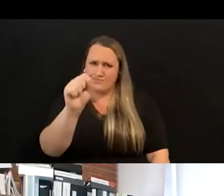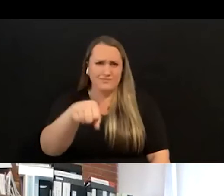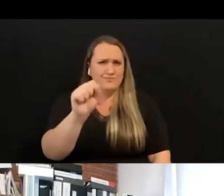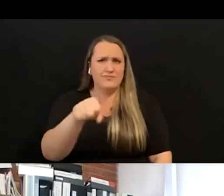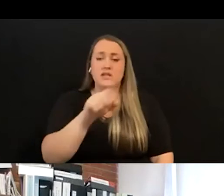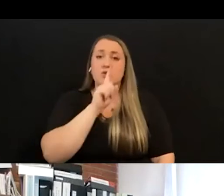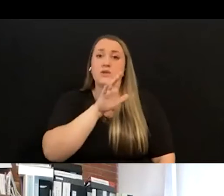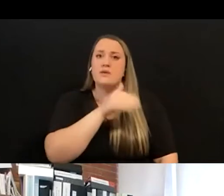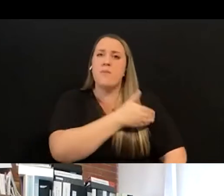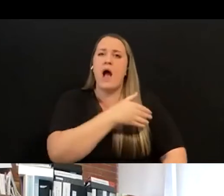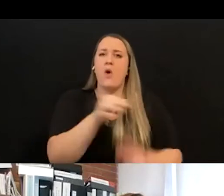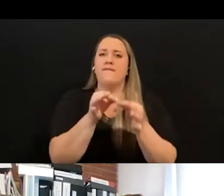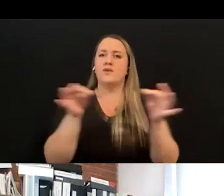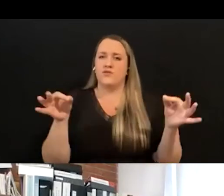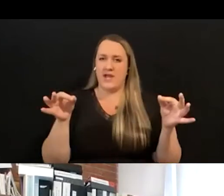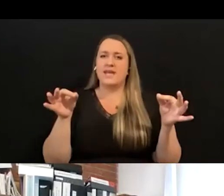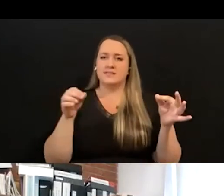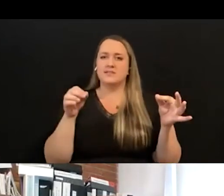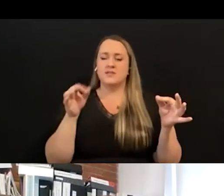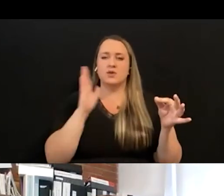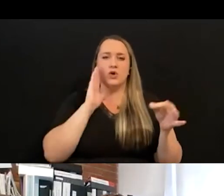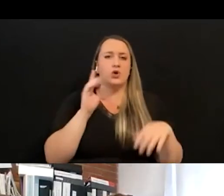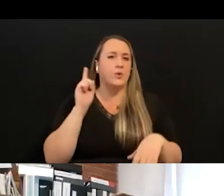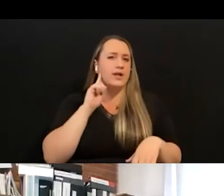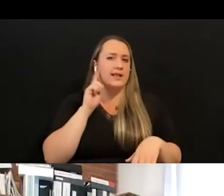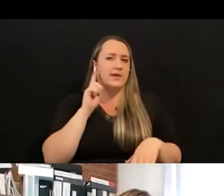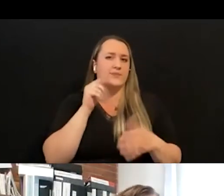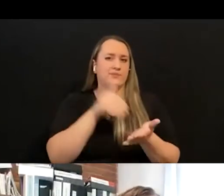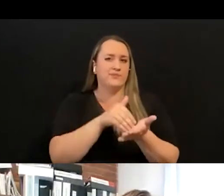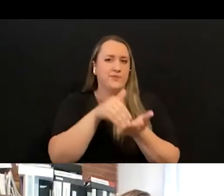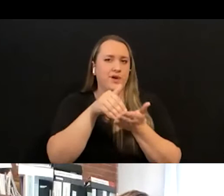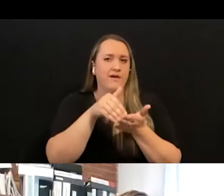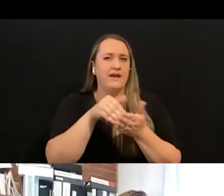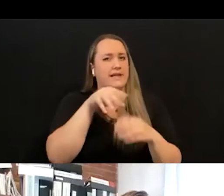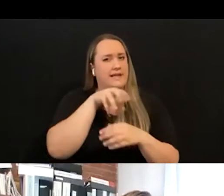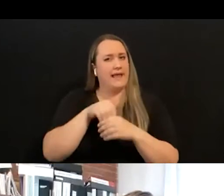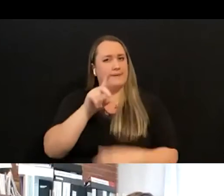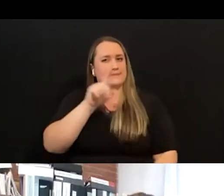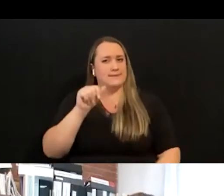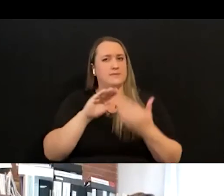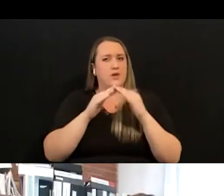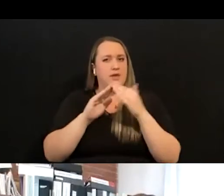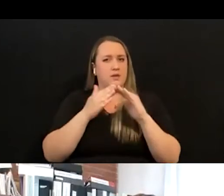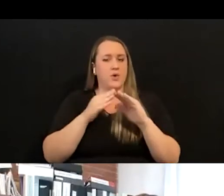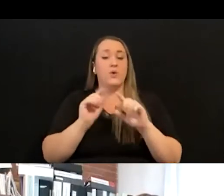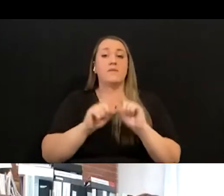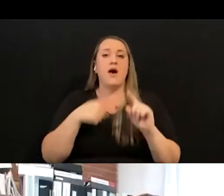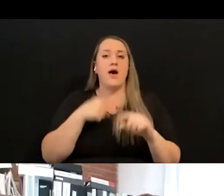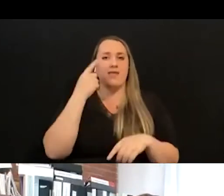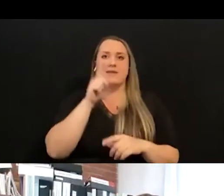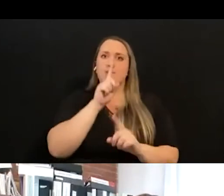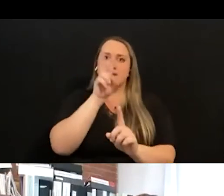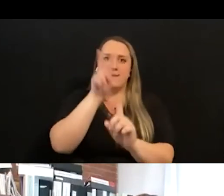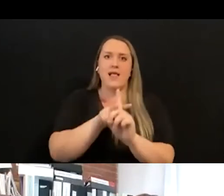powerful phrase that you'll encounter thrown around, especially in the disability community, but I think really applies